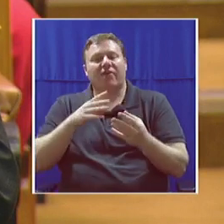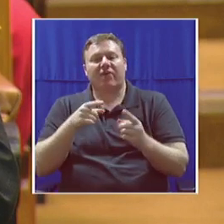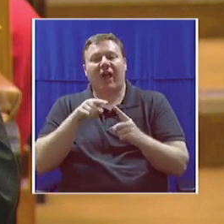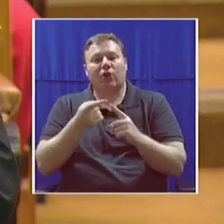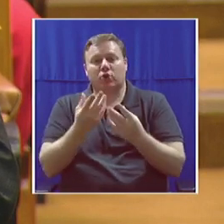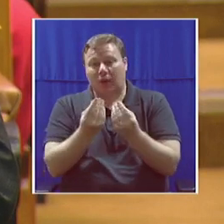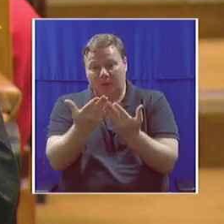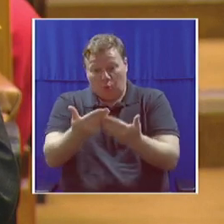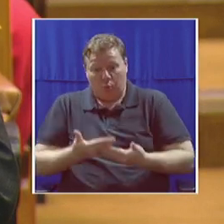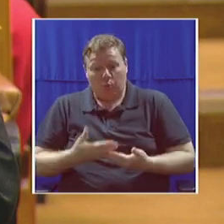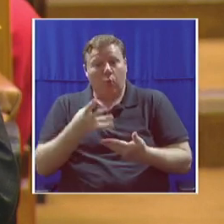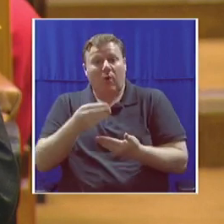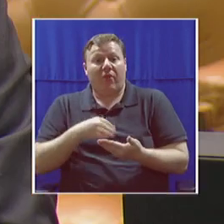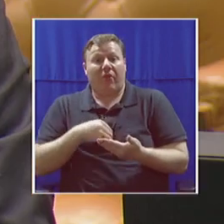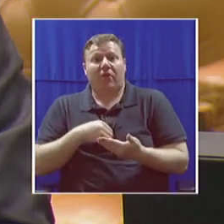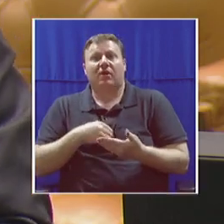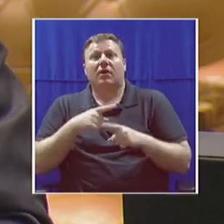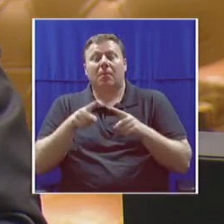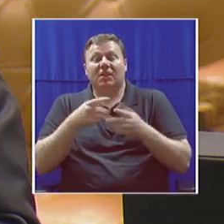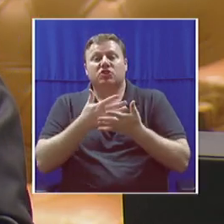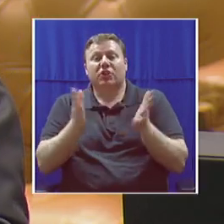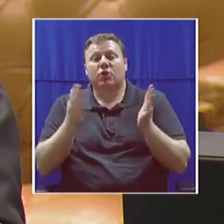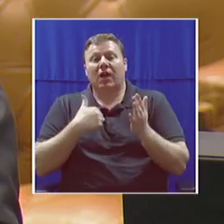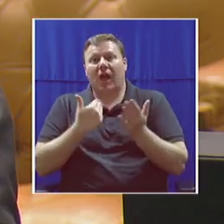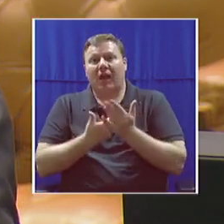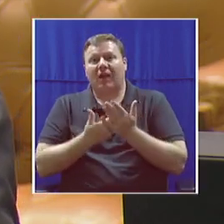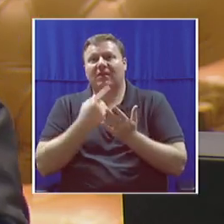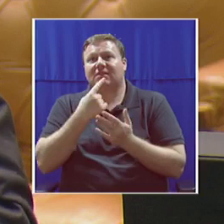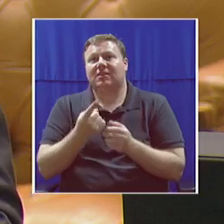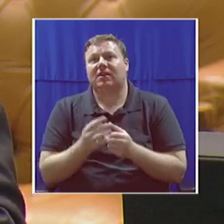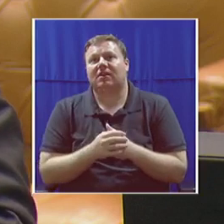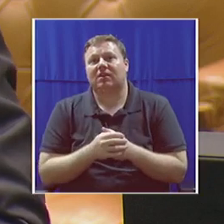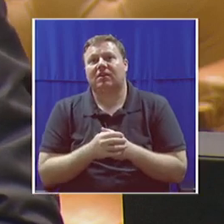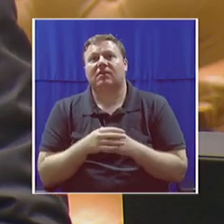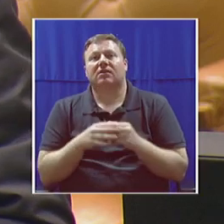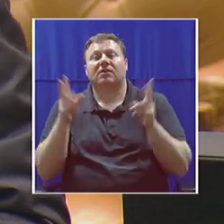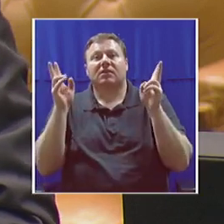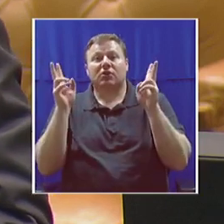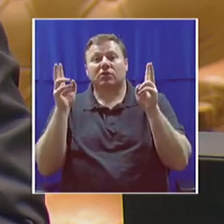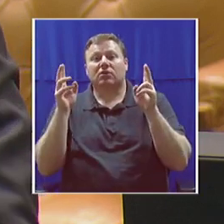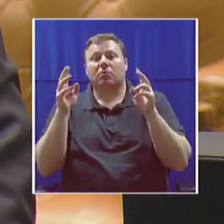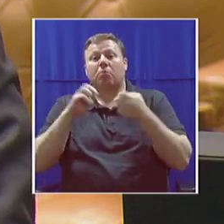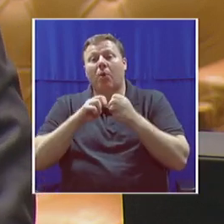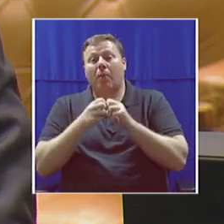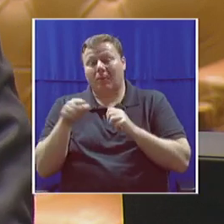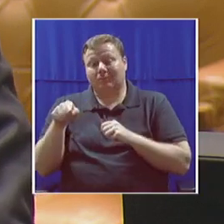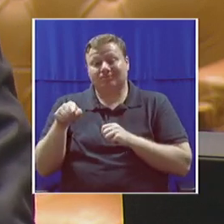figures but generally what I can say to you the issue of People